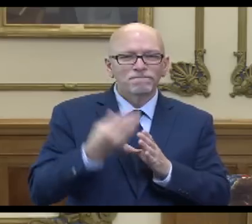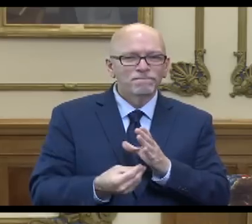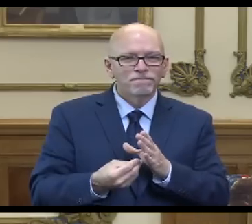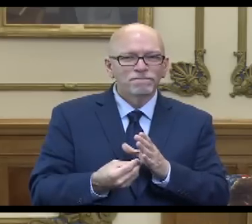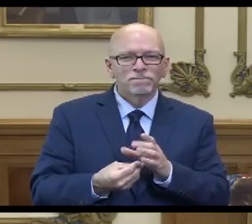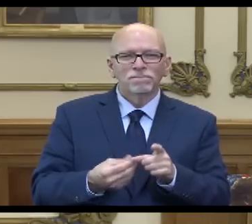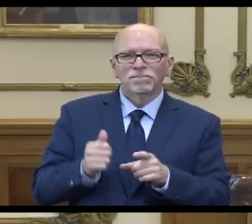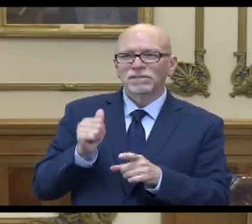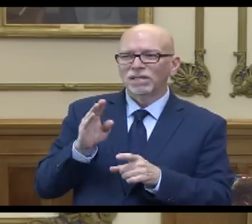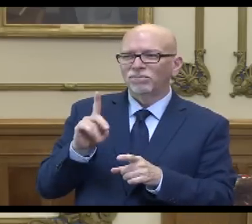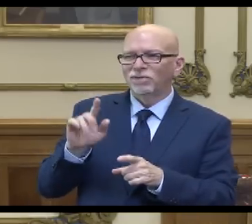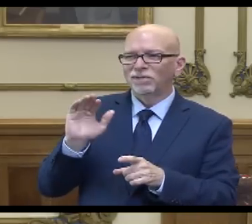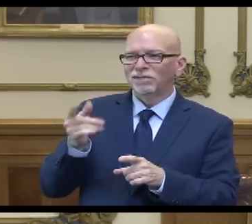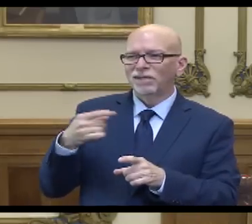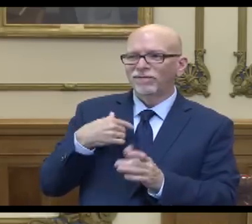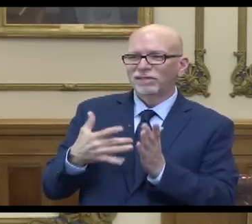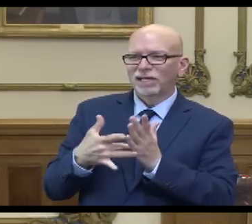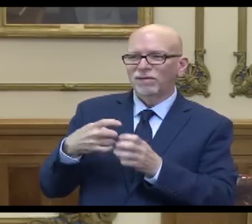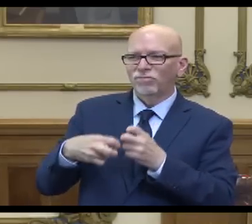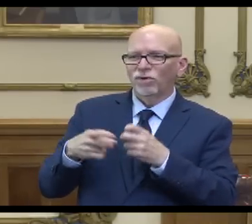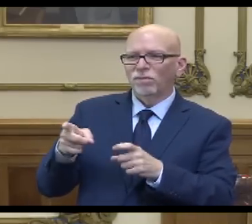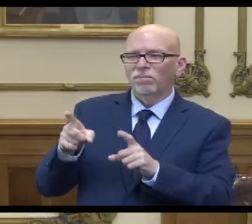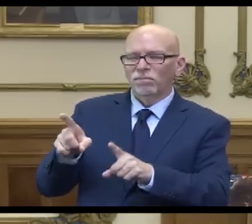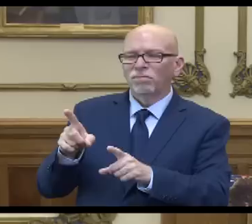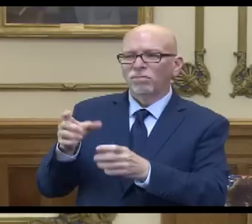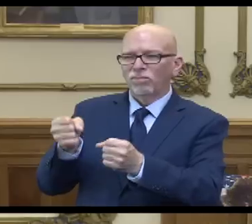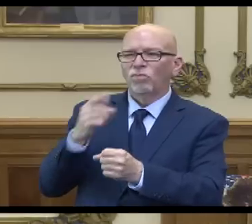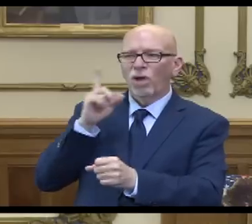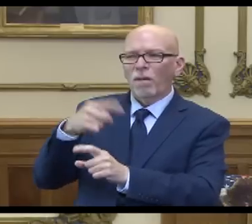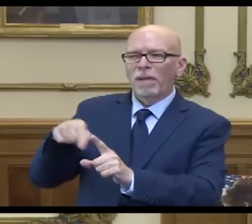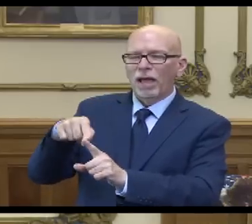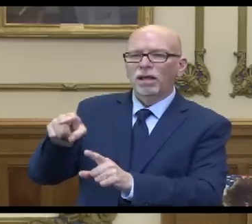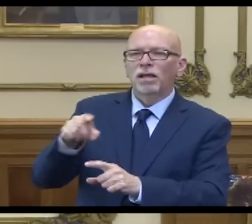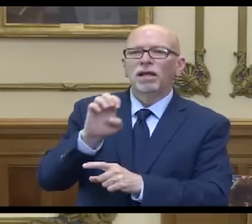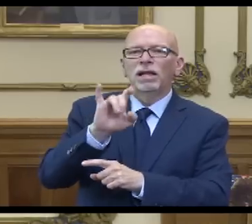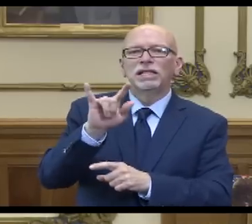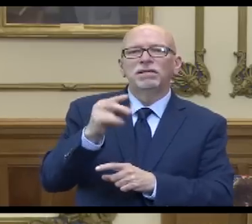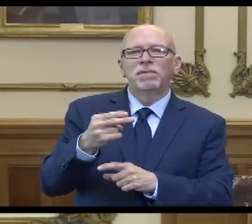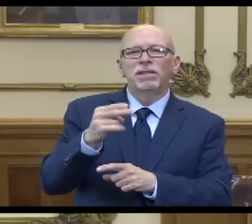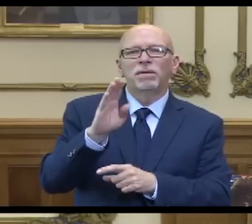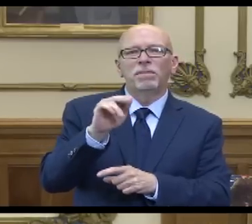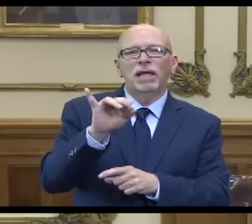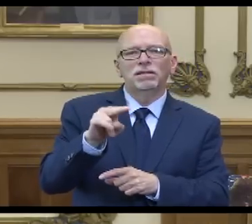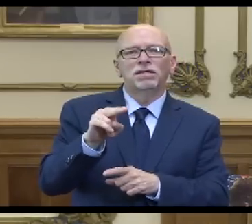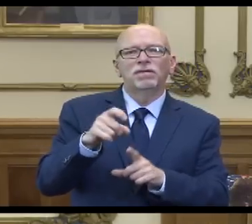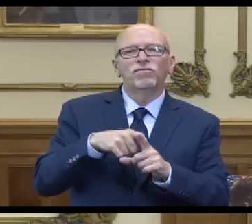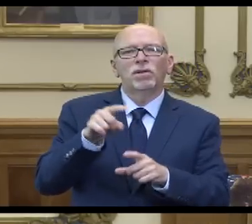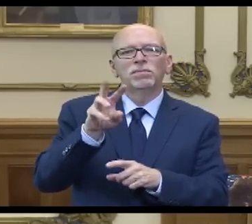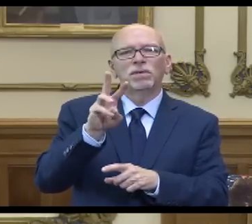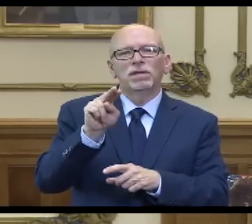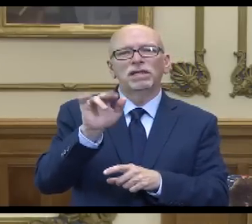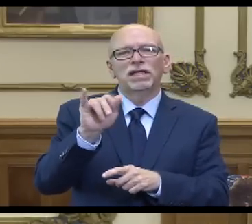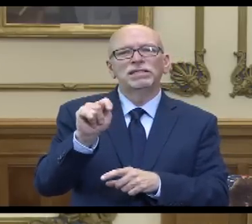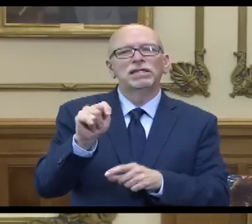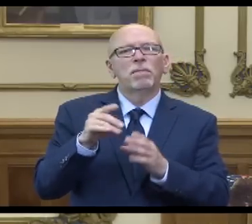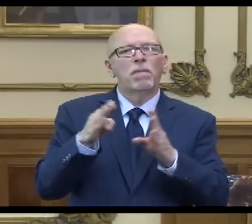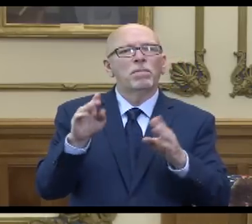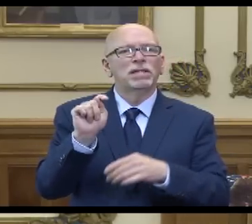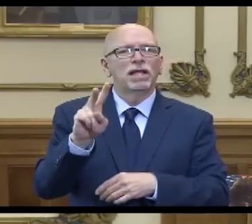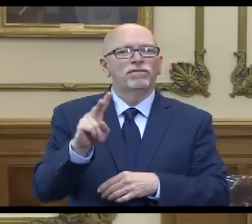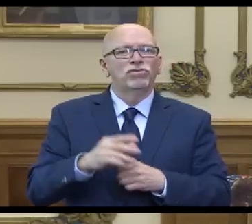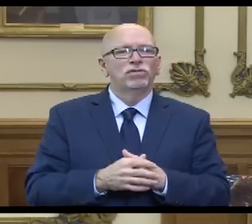Abdul, it seems that we're having a technical problem. We'll circle back. Elizabeth Binion, WNIT Public